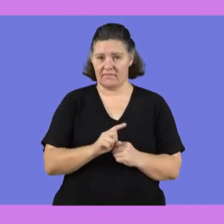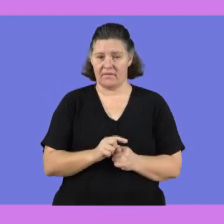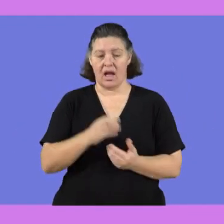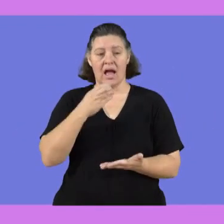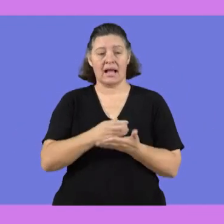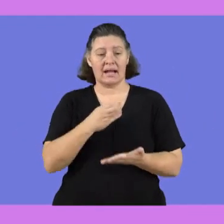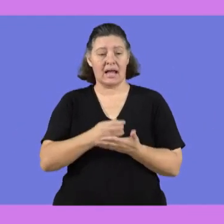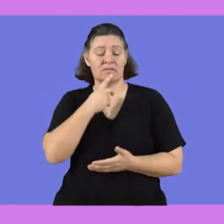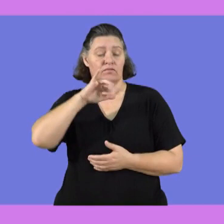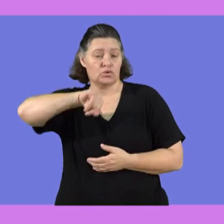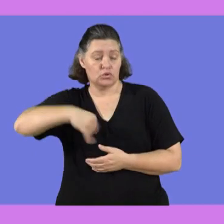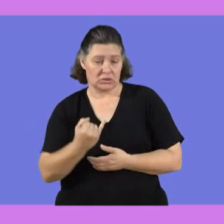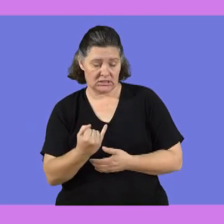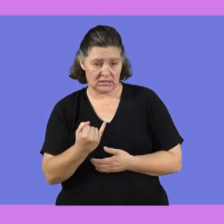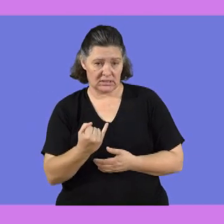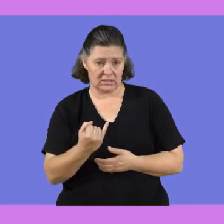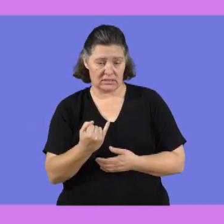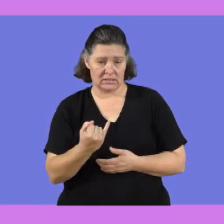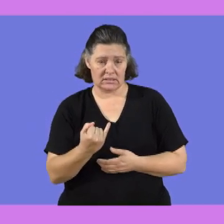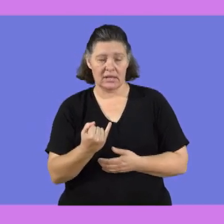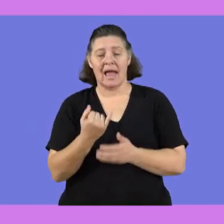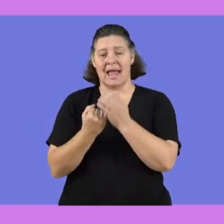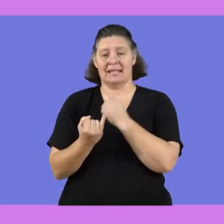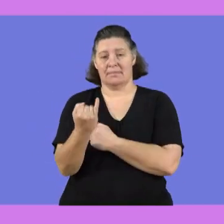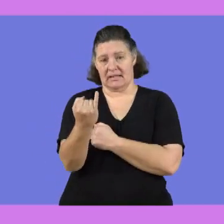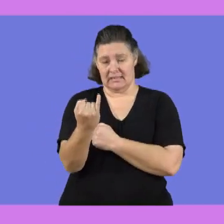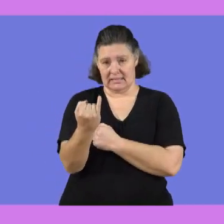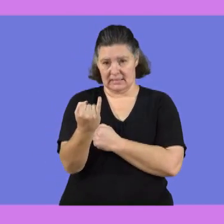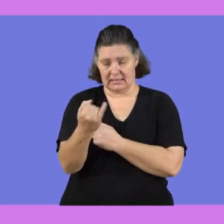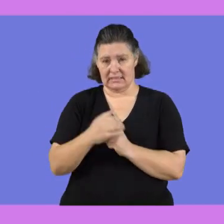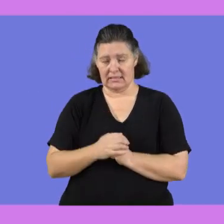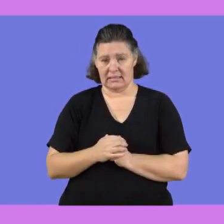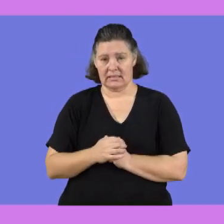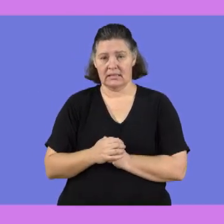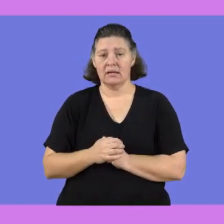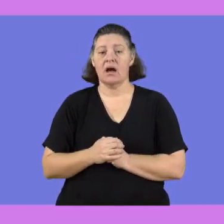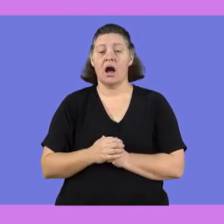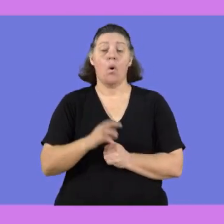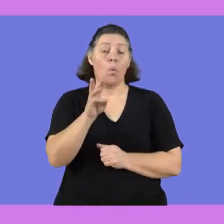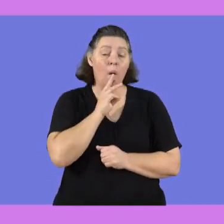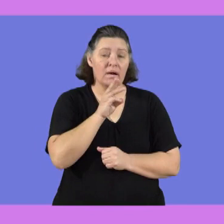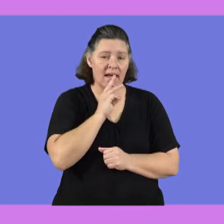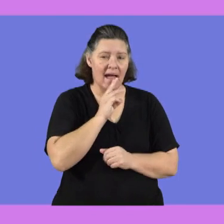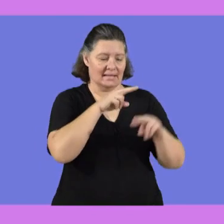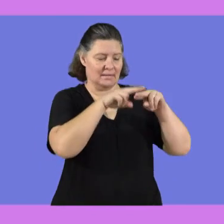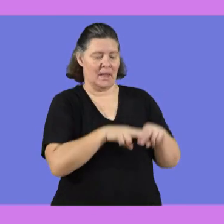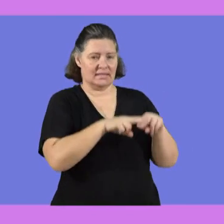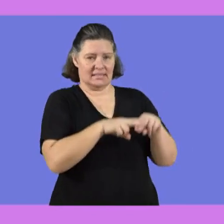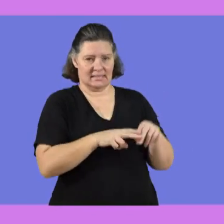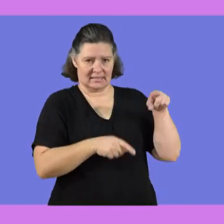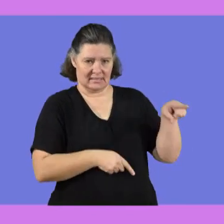variables. Then the variables that we are having, glass of concentrated juice, it is an independent